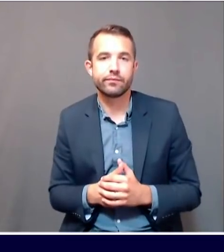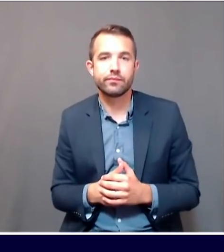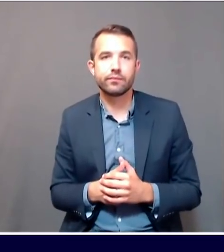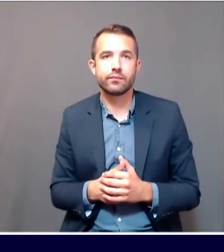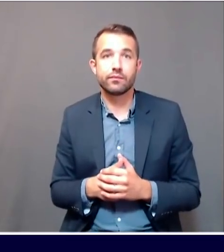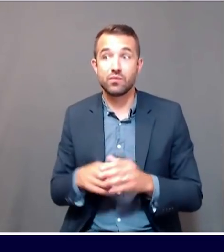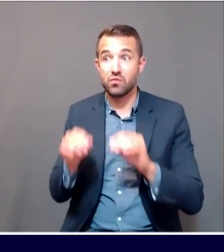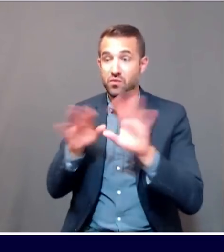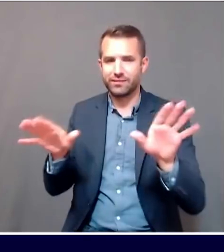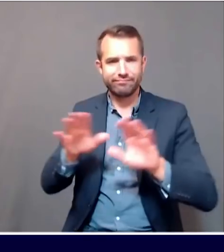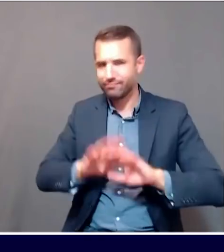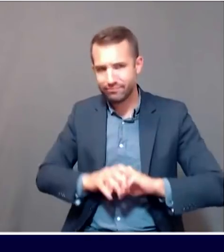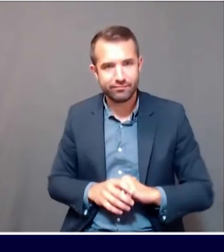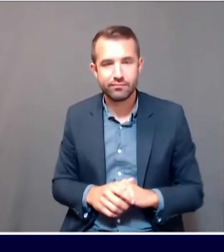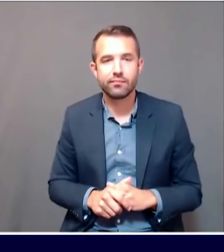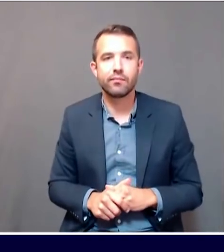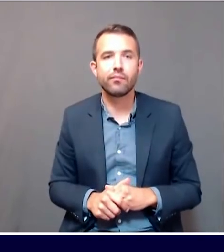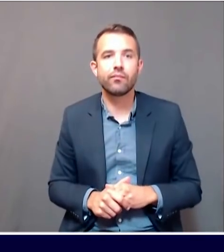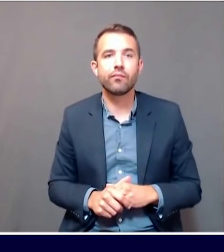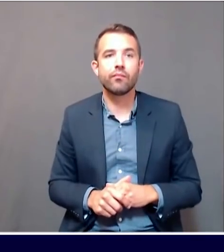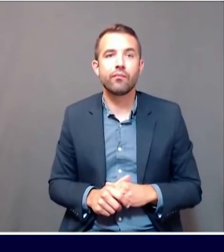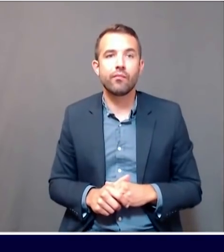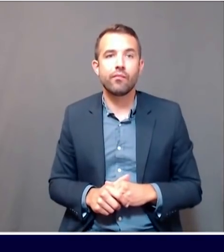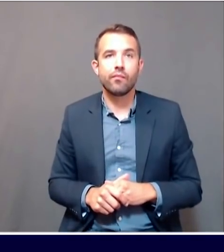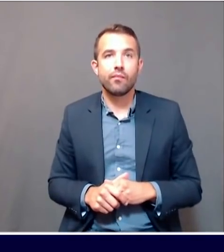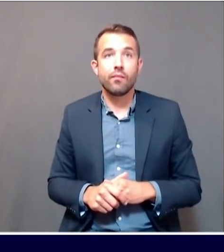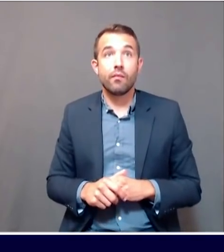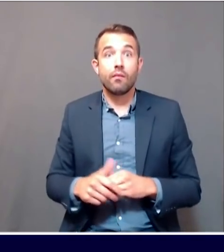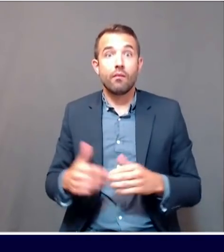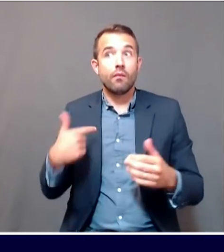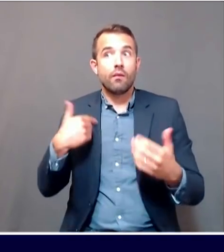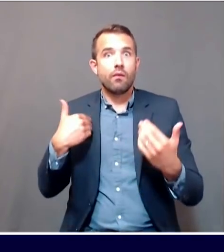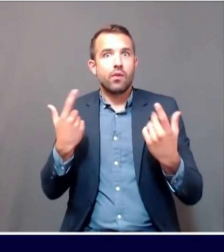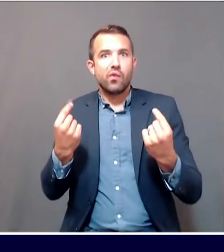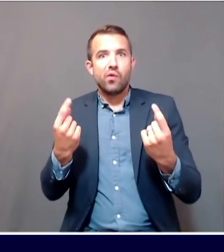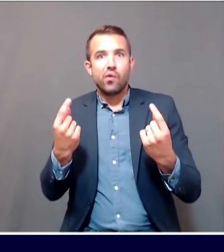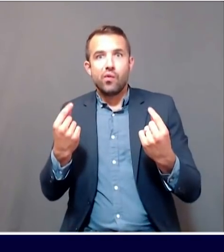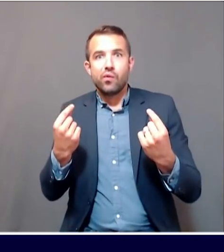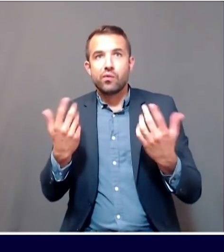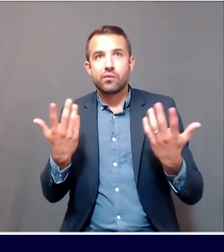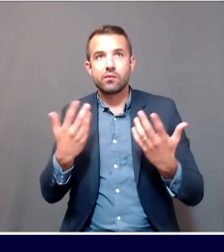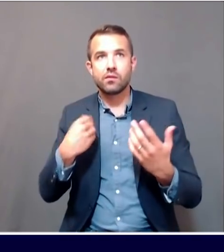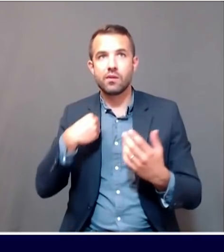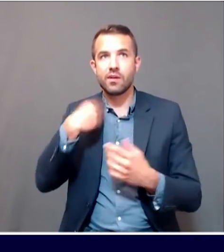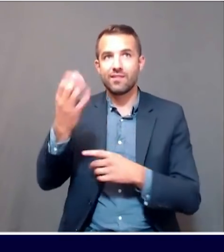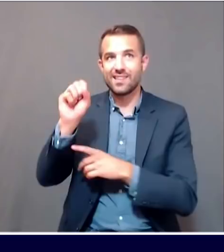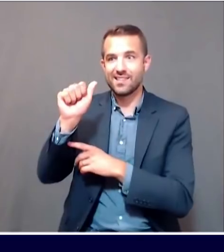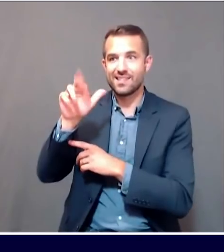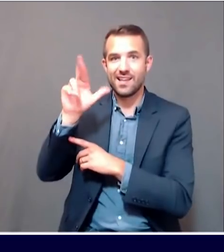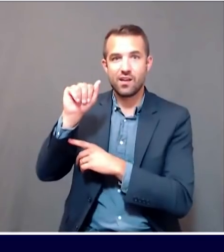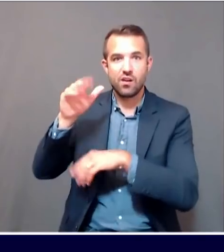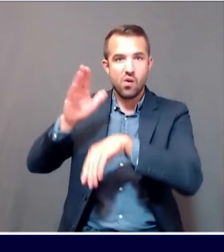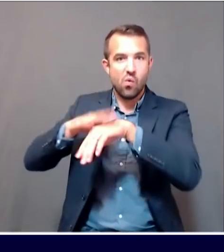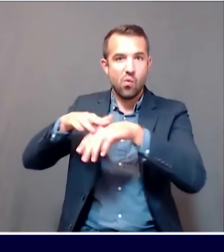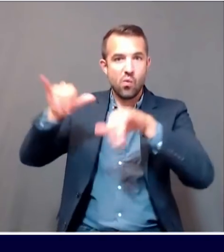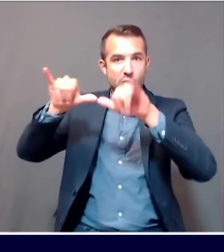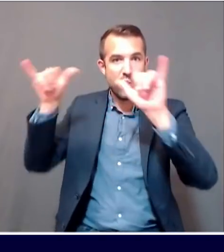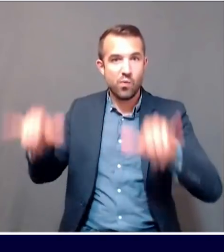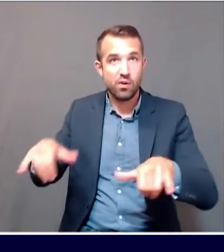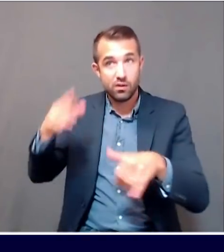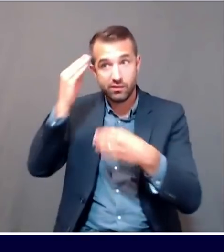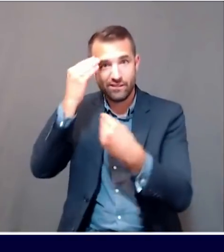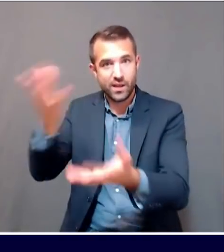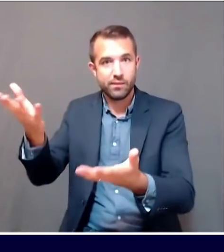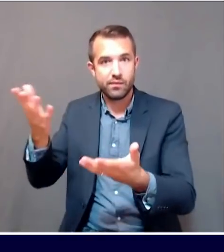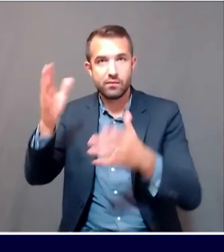that. What we're providing them is a module within SARA, within the IT system that we've got, that